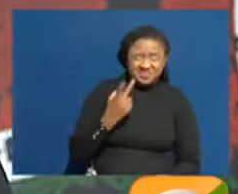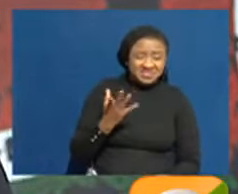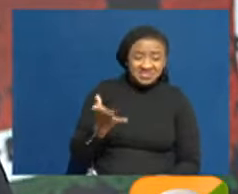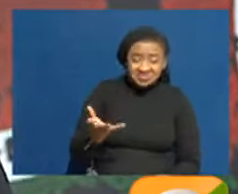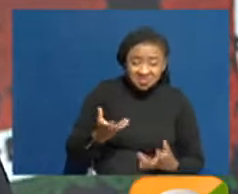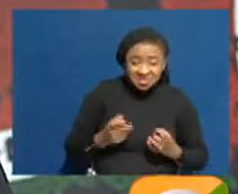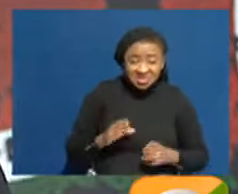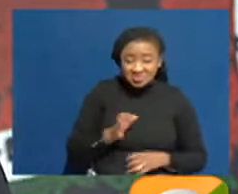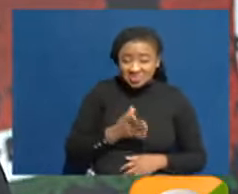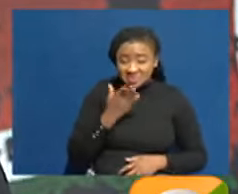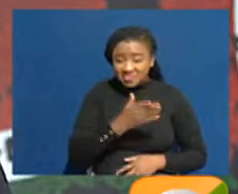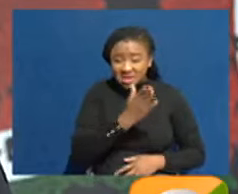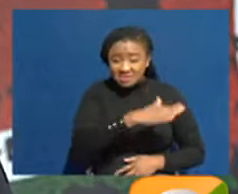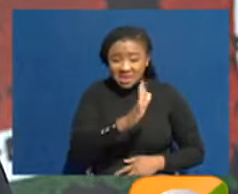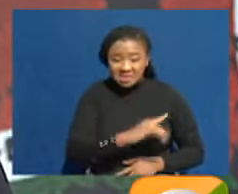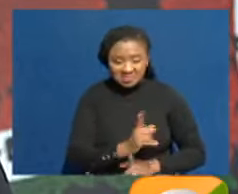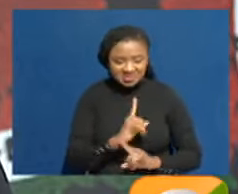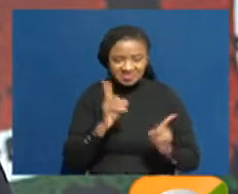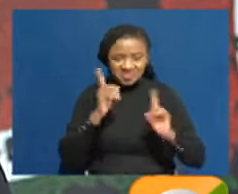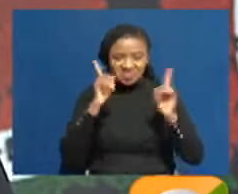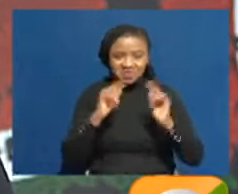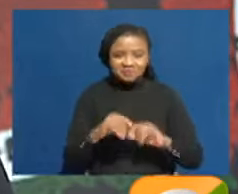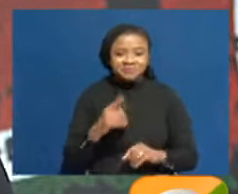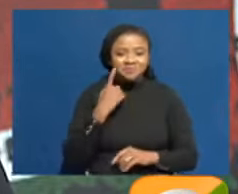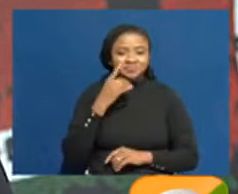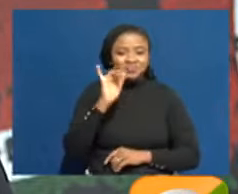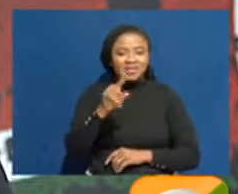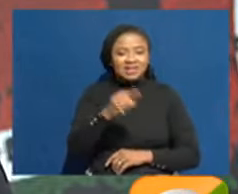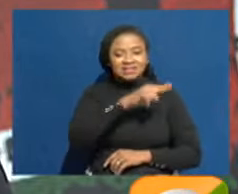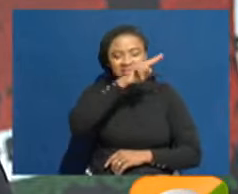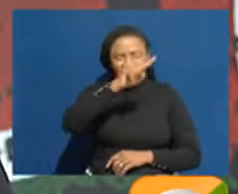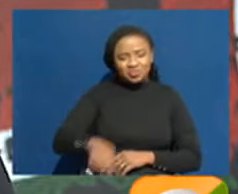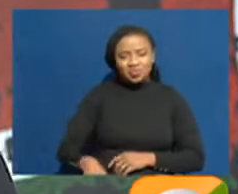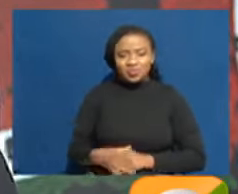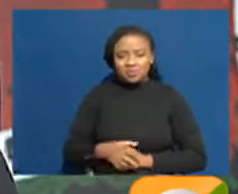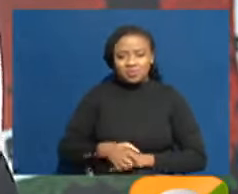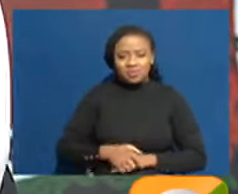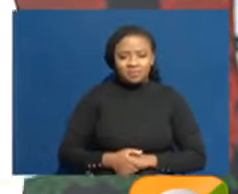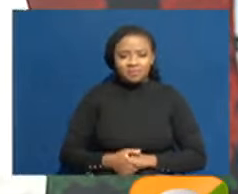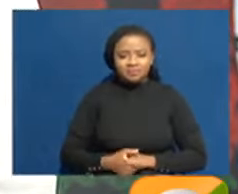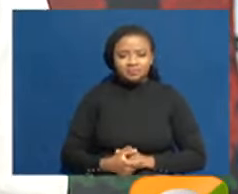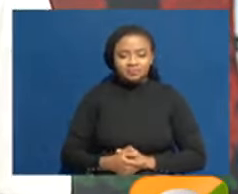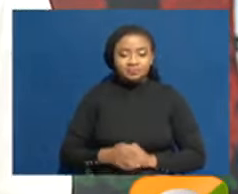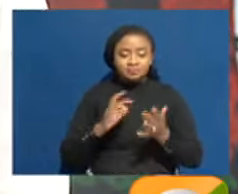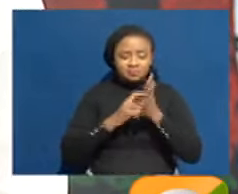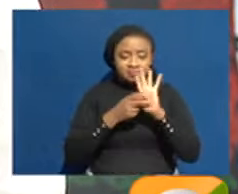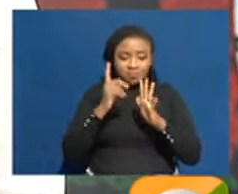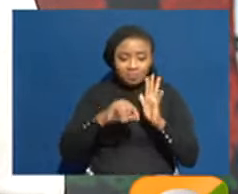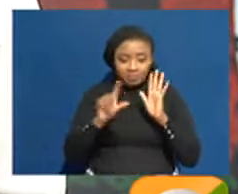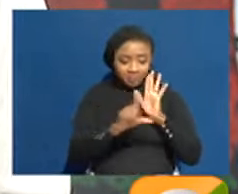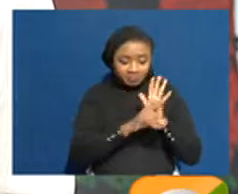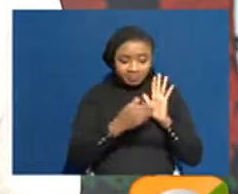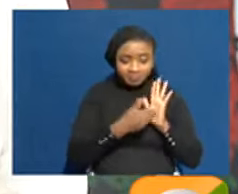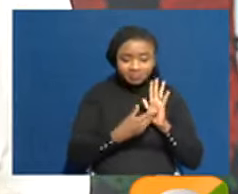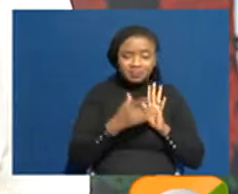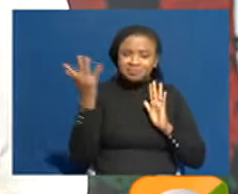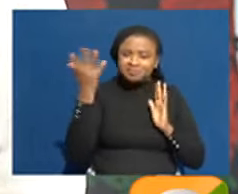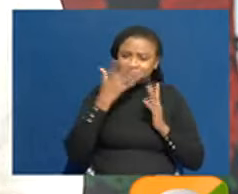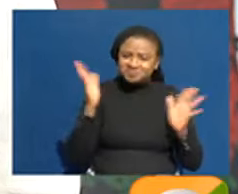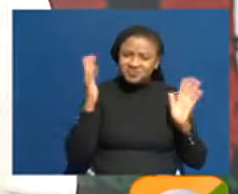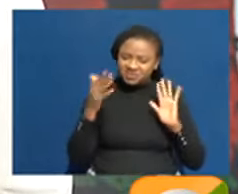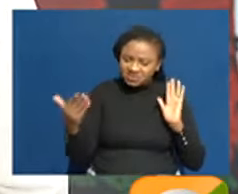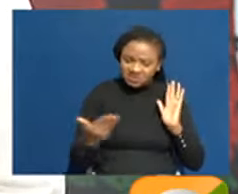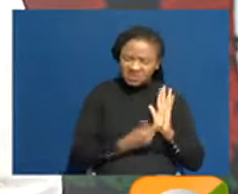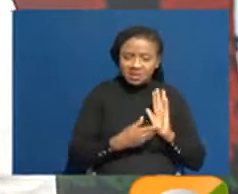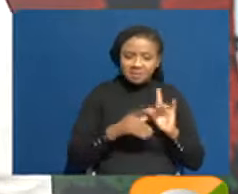women in parliament, unfortunately. And that's completely wrong. So that's the reason. It's not because The law is not there. And in that sense, Parliament